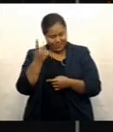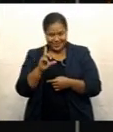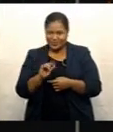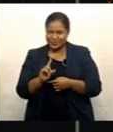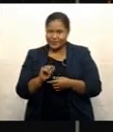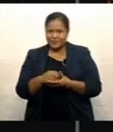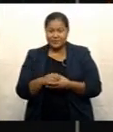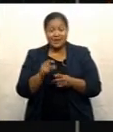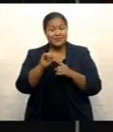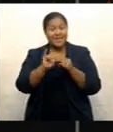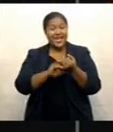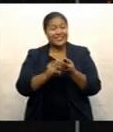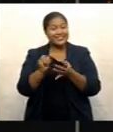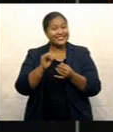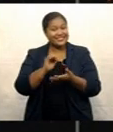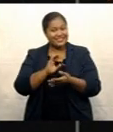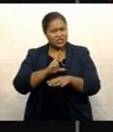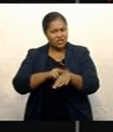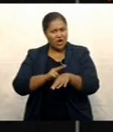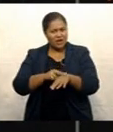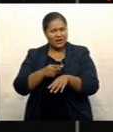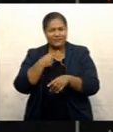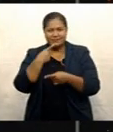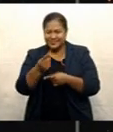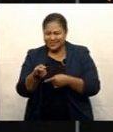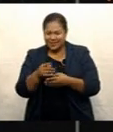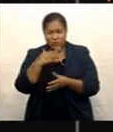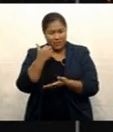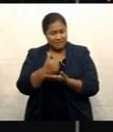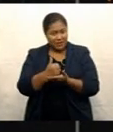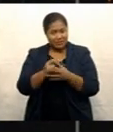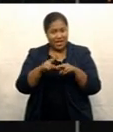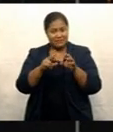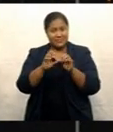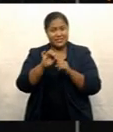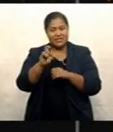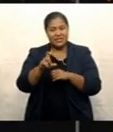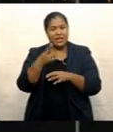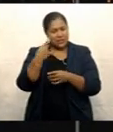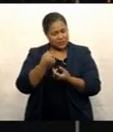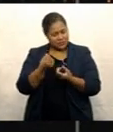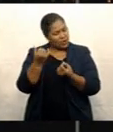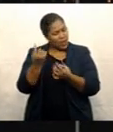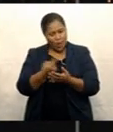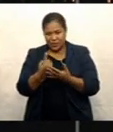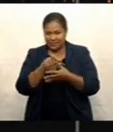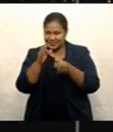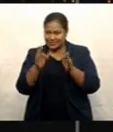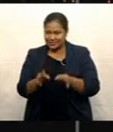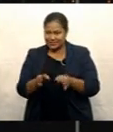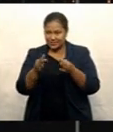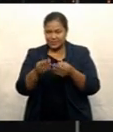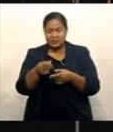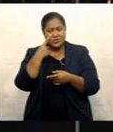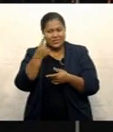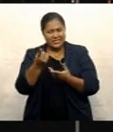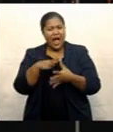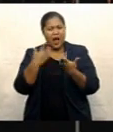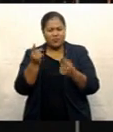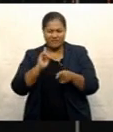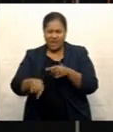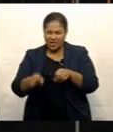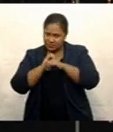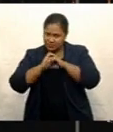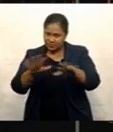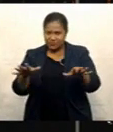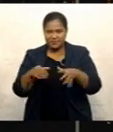Permanent Secretary Dr. James Fong told FBC News that this is a possible decision considering the way the outbreak is